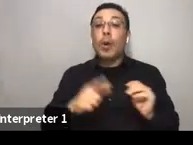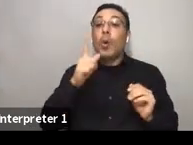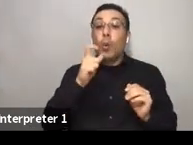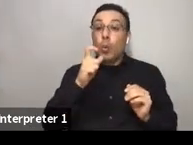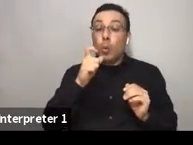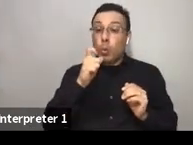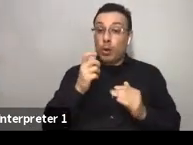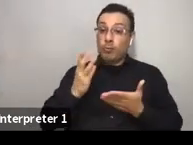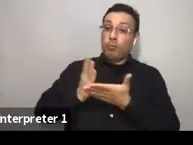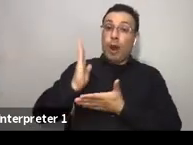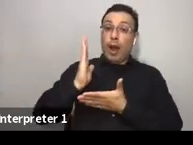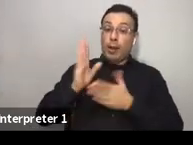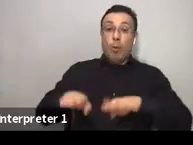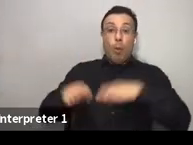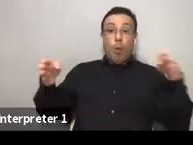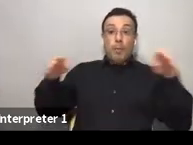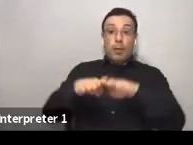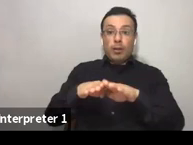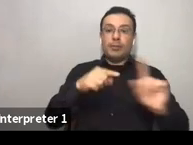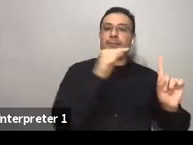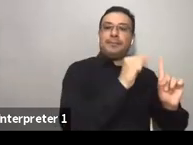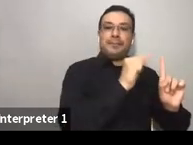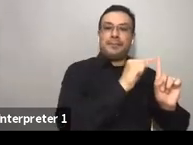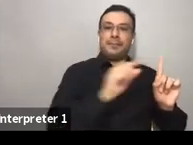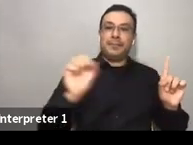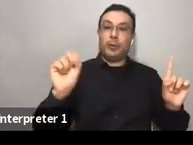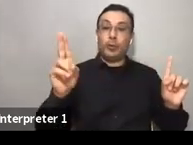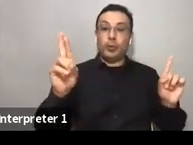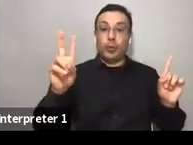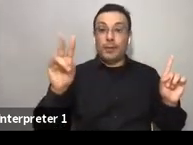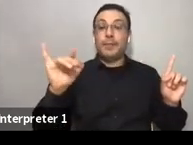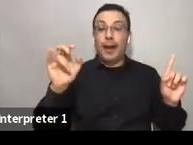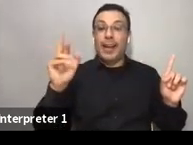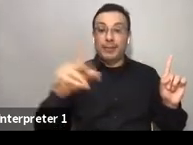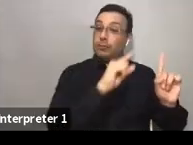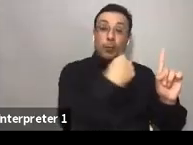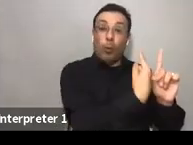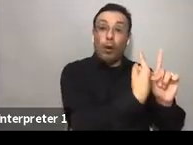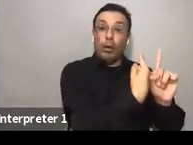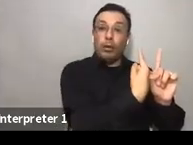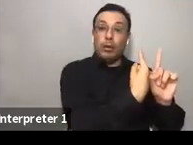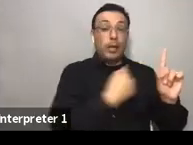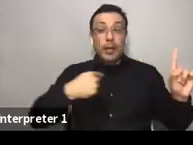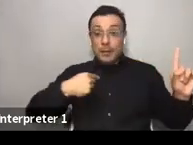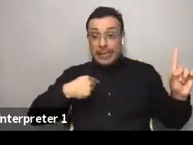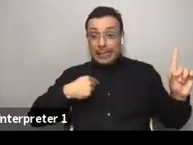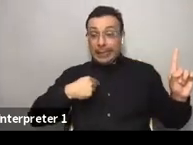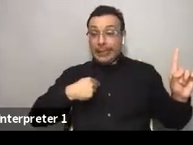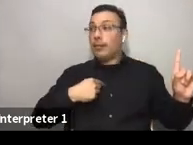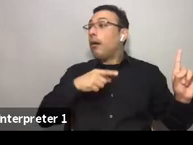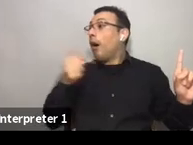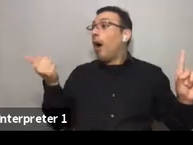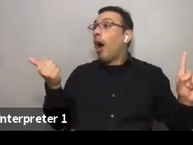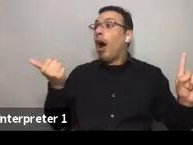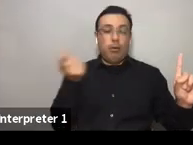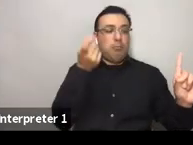privilege. And the survivor is the only one who has the right to give it up. It's not a choice that can be made